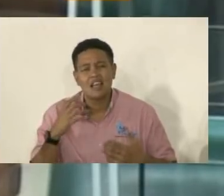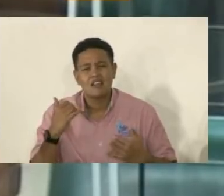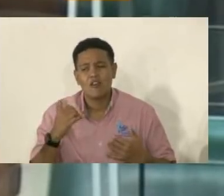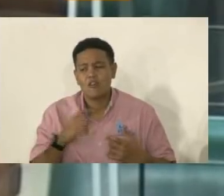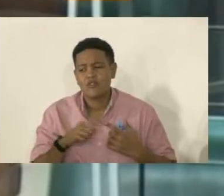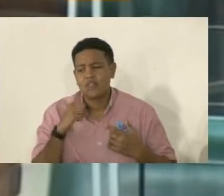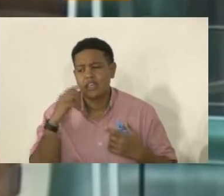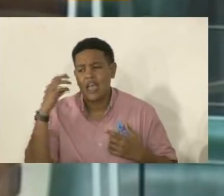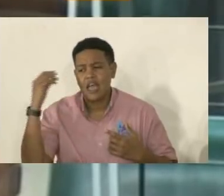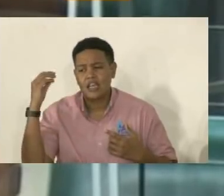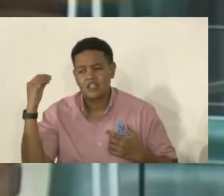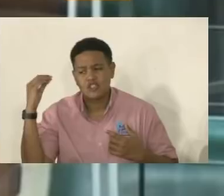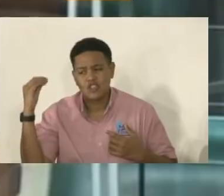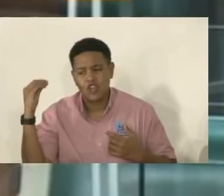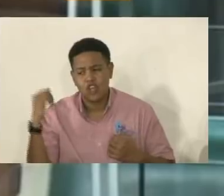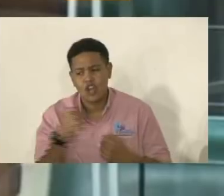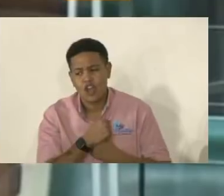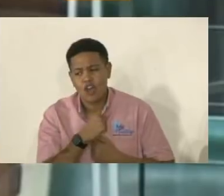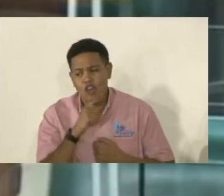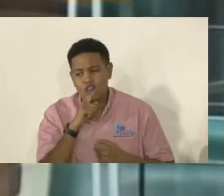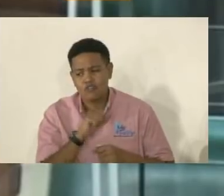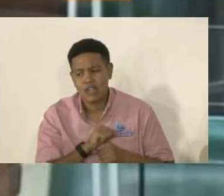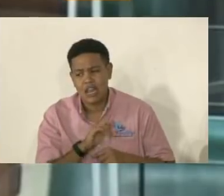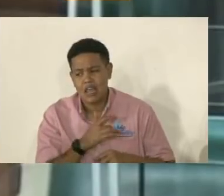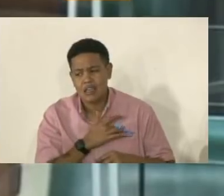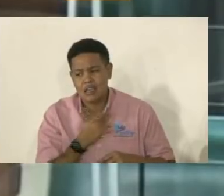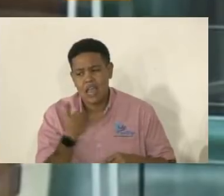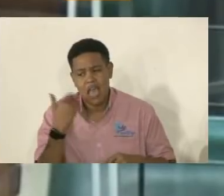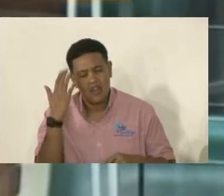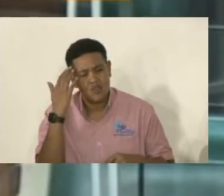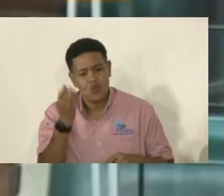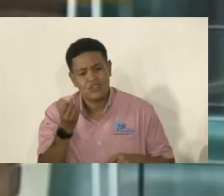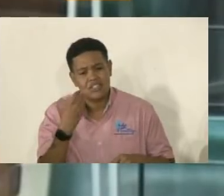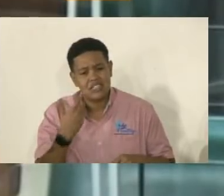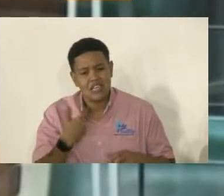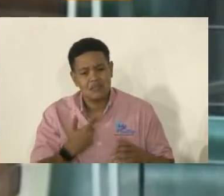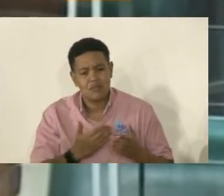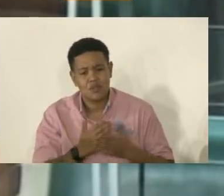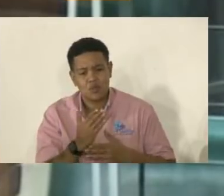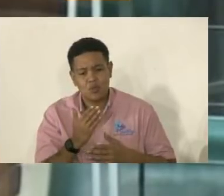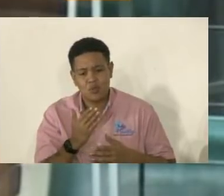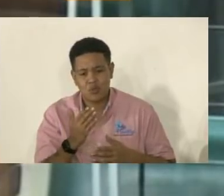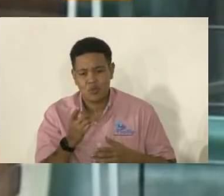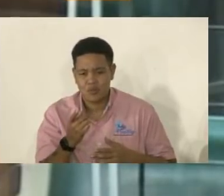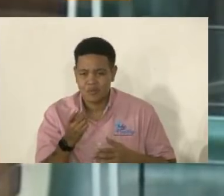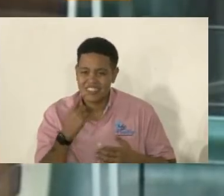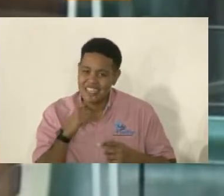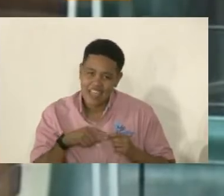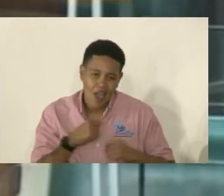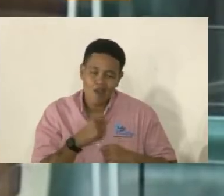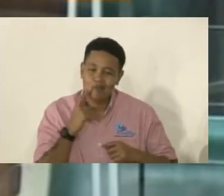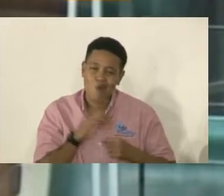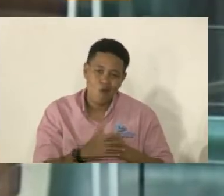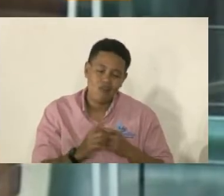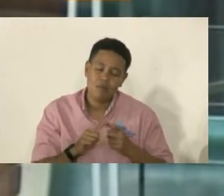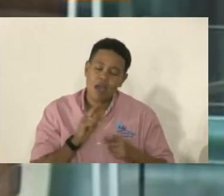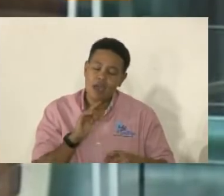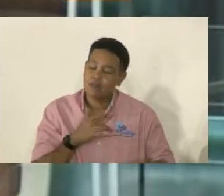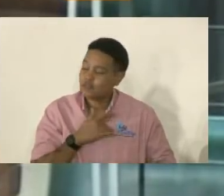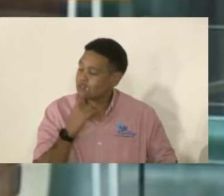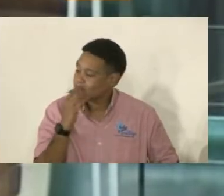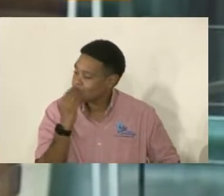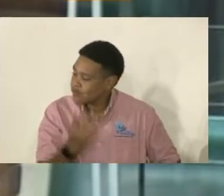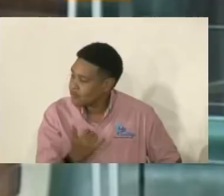that external hug would have been appreciated, and I know you have sent it to me virtually, and I do appreciate it so much. You